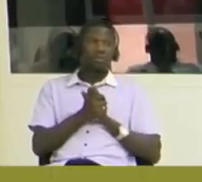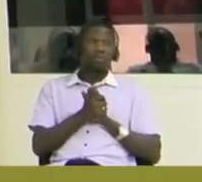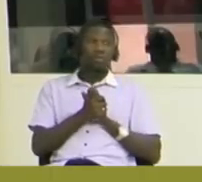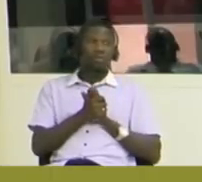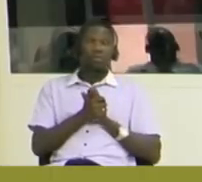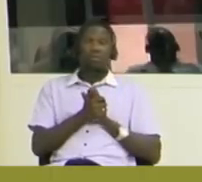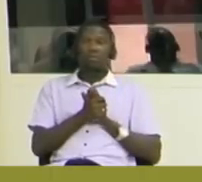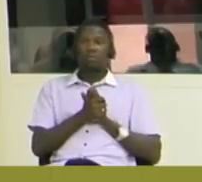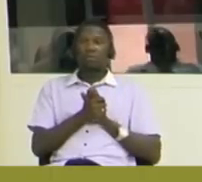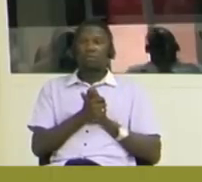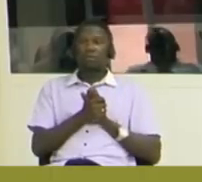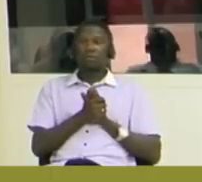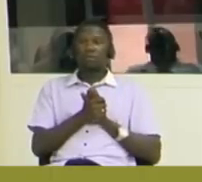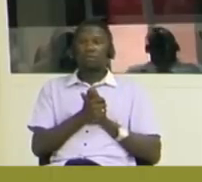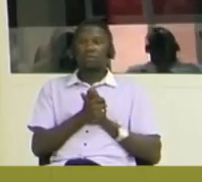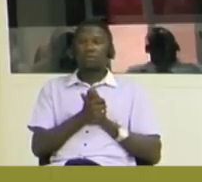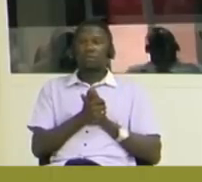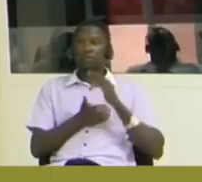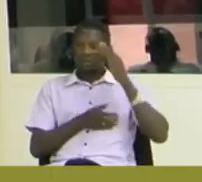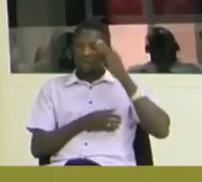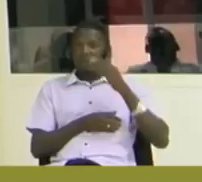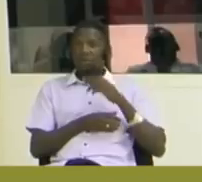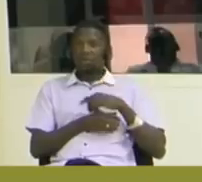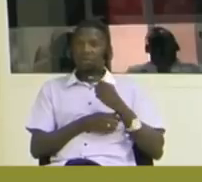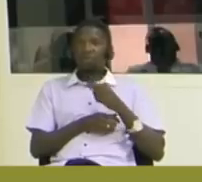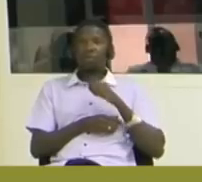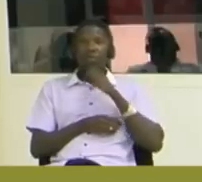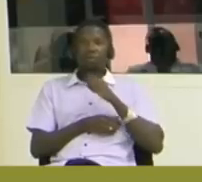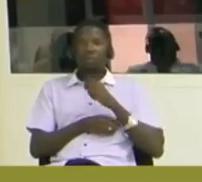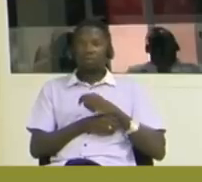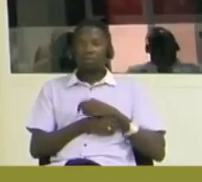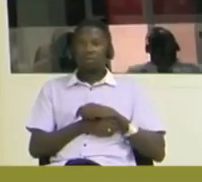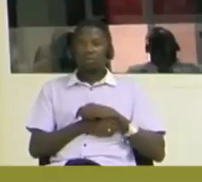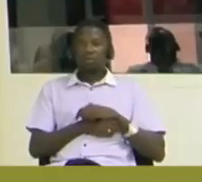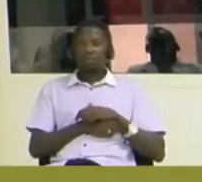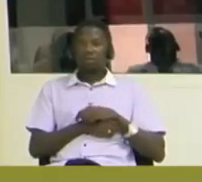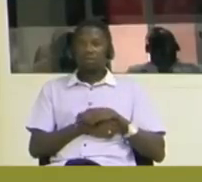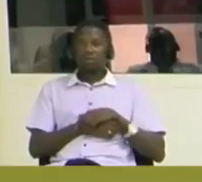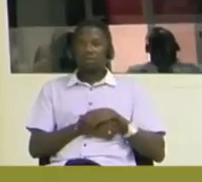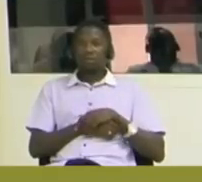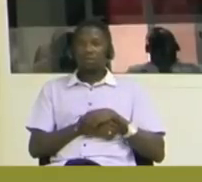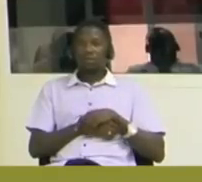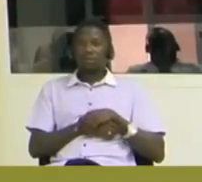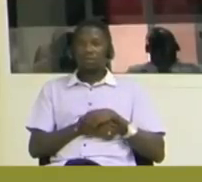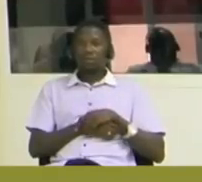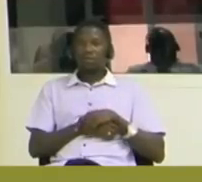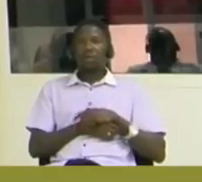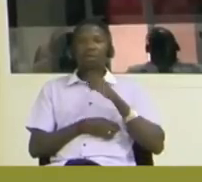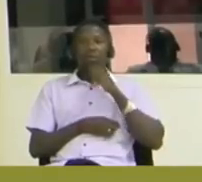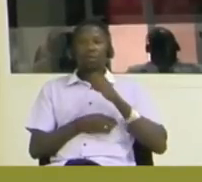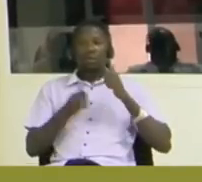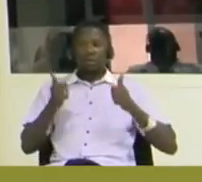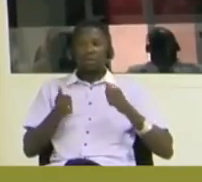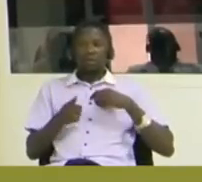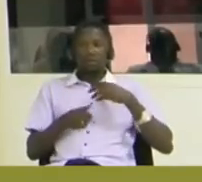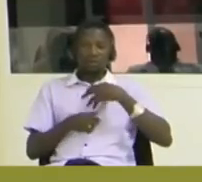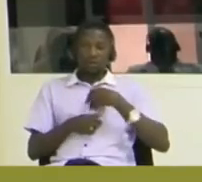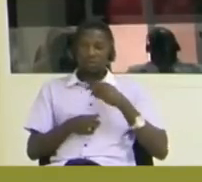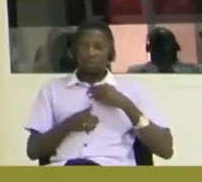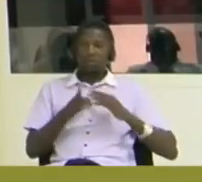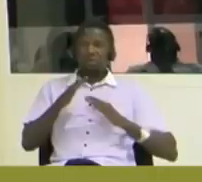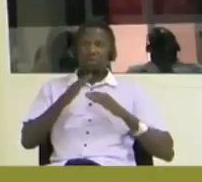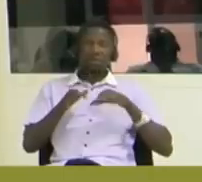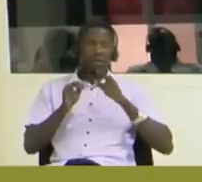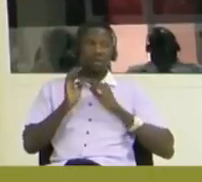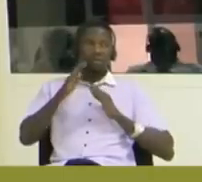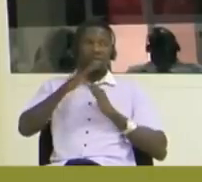sir. Thank you very much, Mr. Singhateh, for that. Then I'll just proceed on this point. Mr. Chair, if you want us to take a break at any